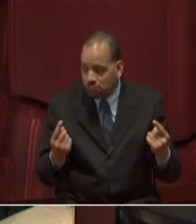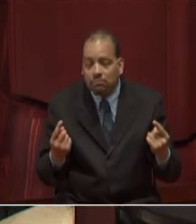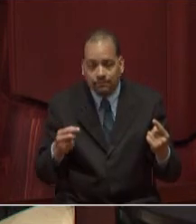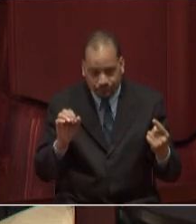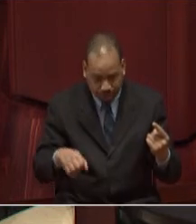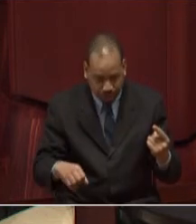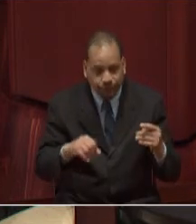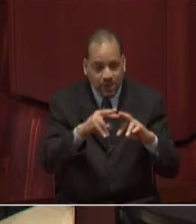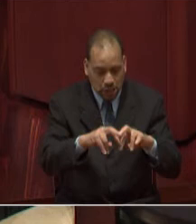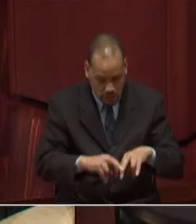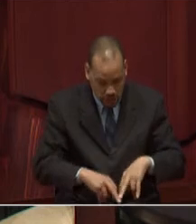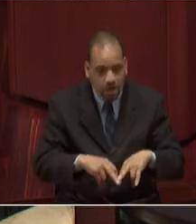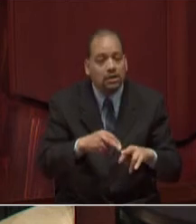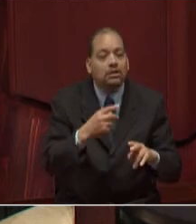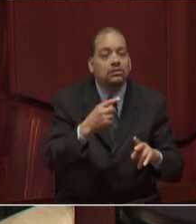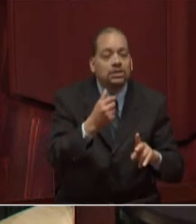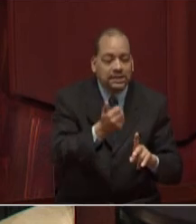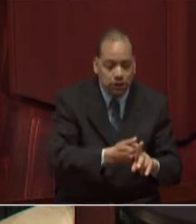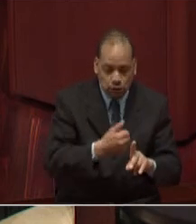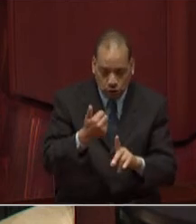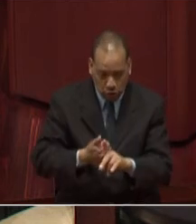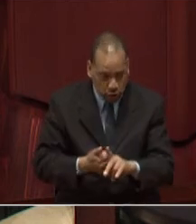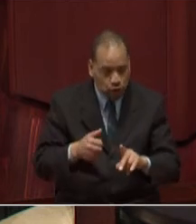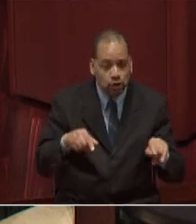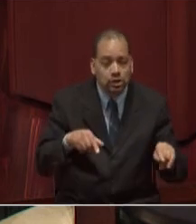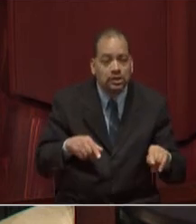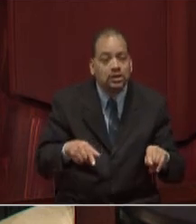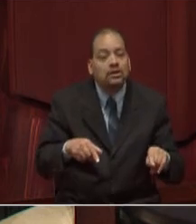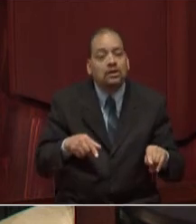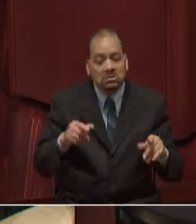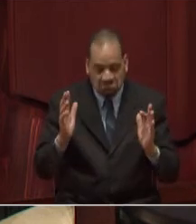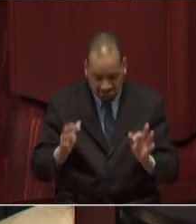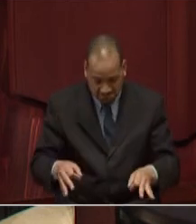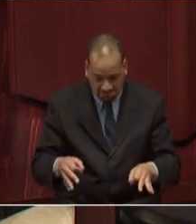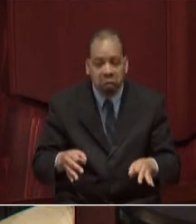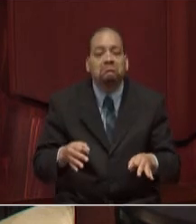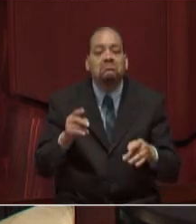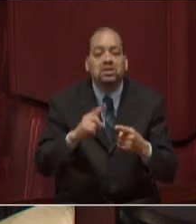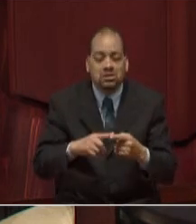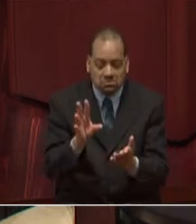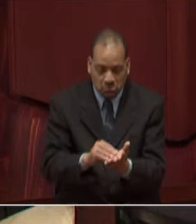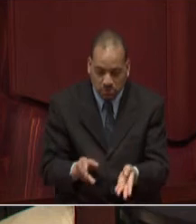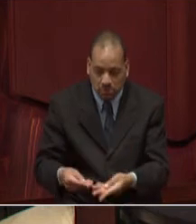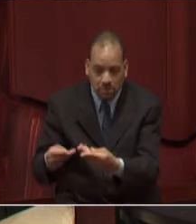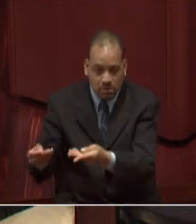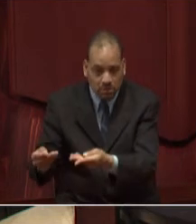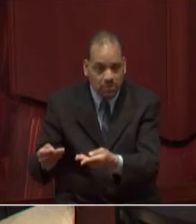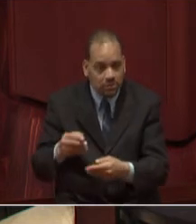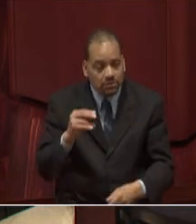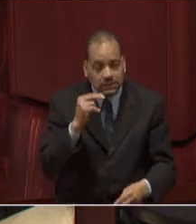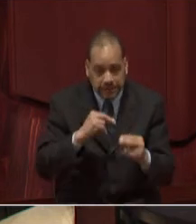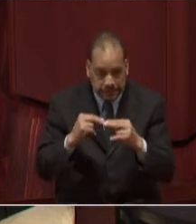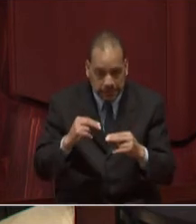analyze the merits of each, get decisions made, published, and the Nixon model with Dr. Kissinger